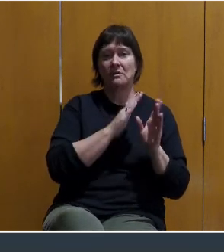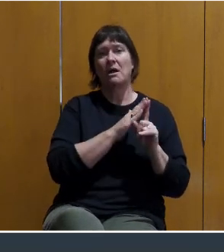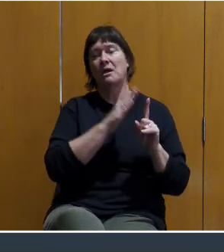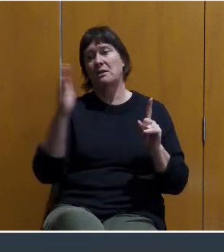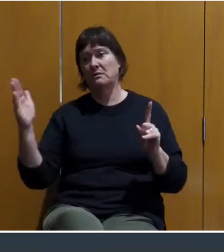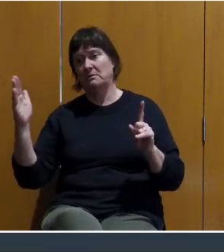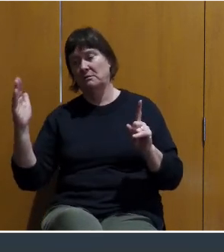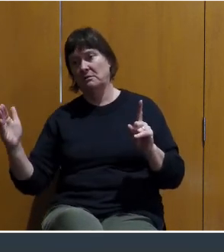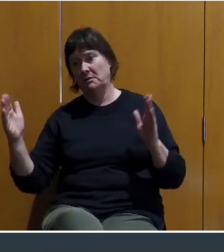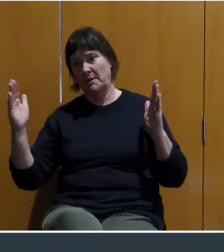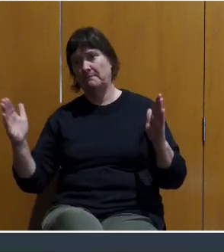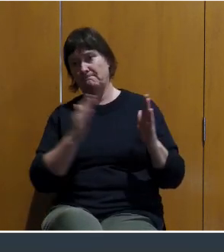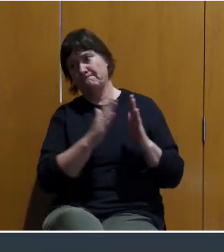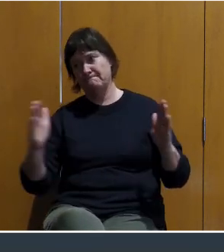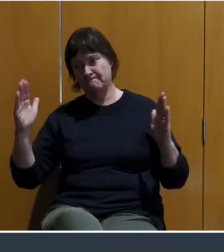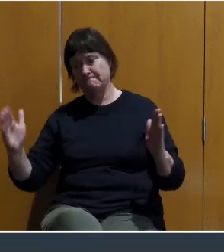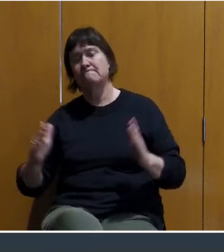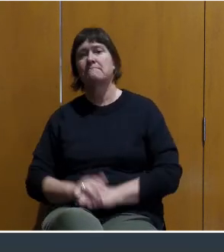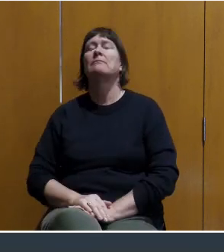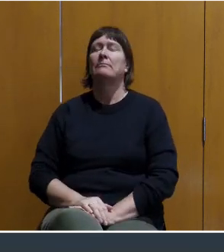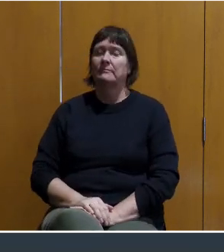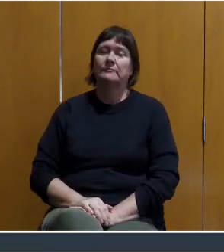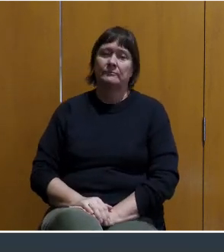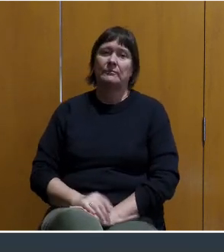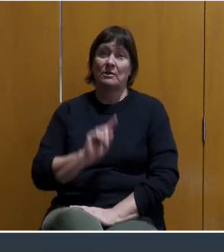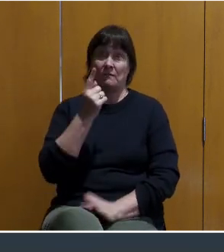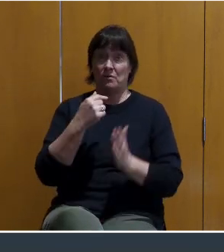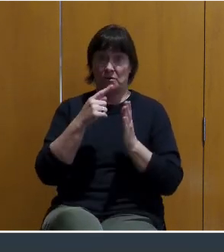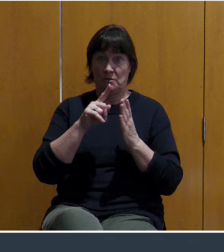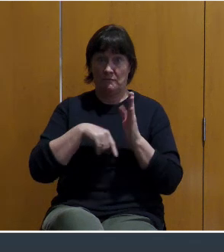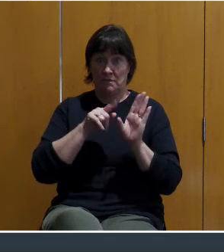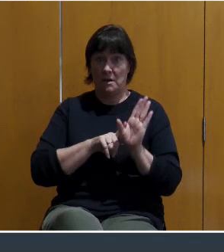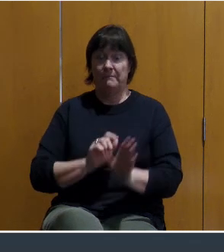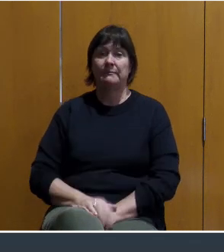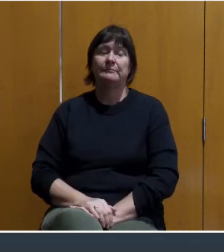yes. 30, yeah. Yeah. Thank you. 1st of July.